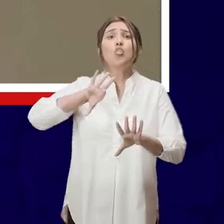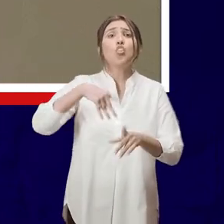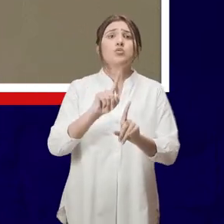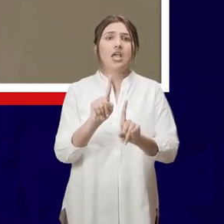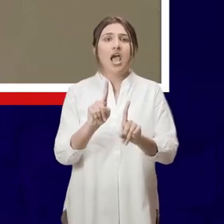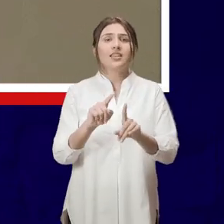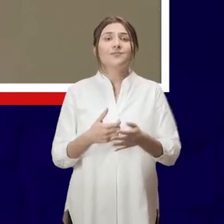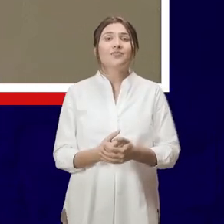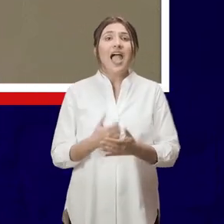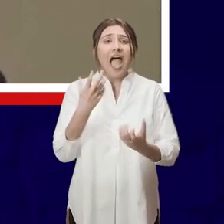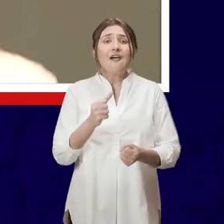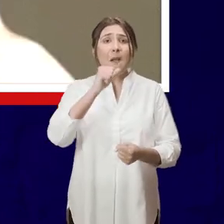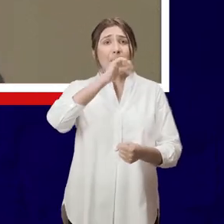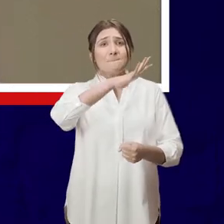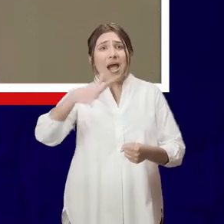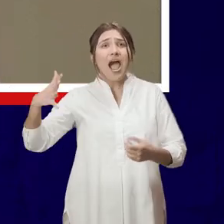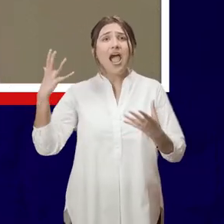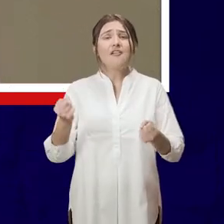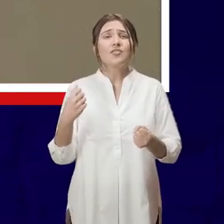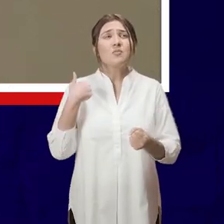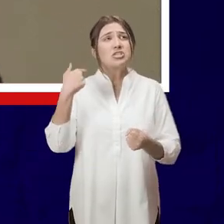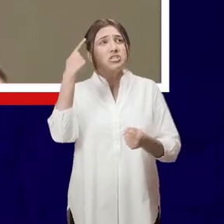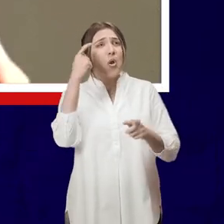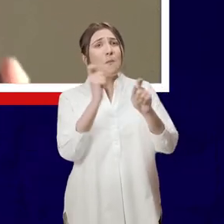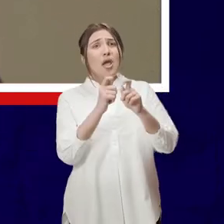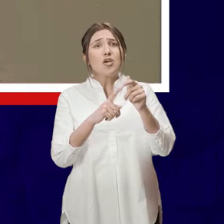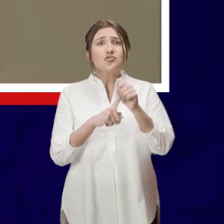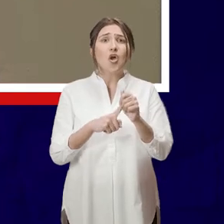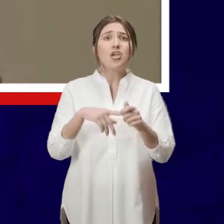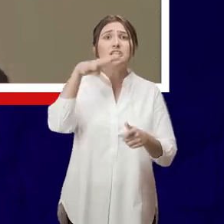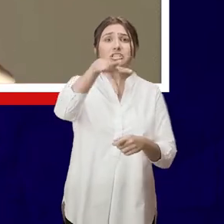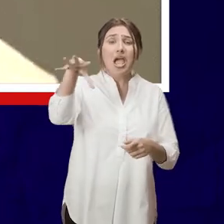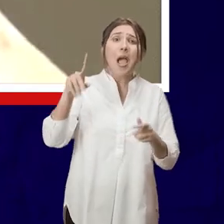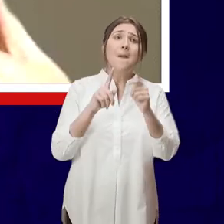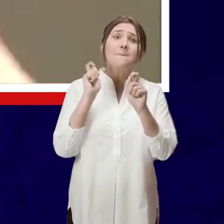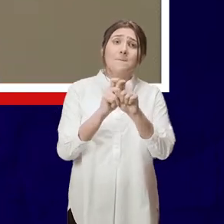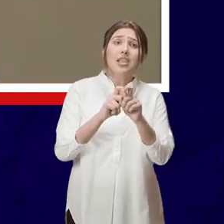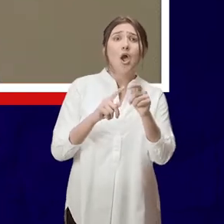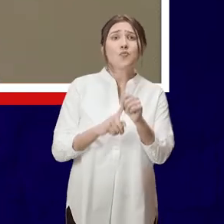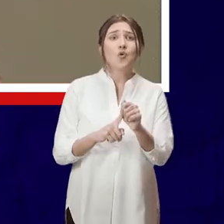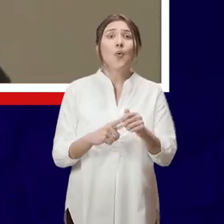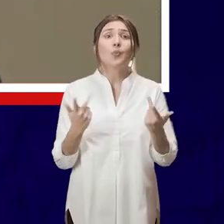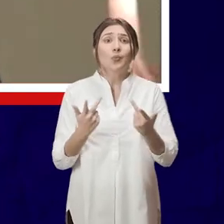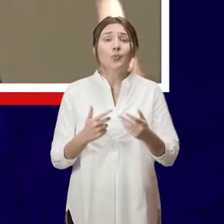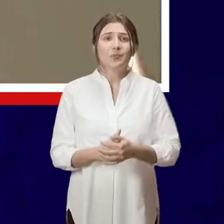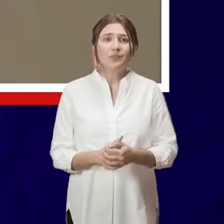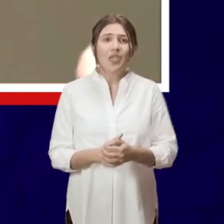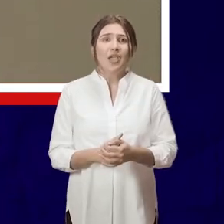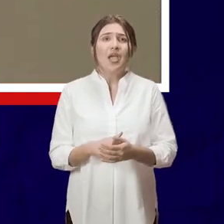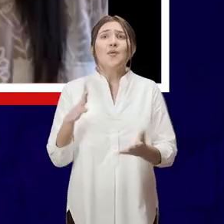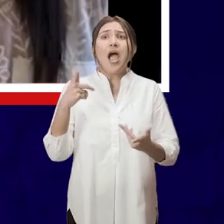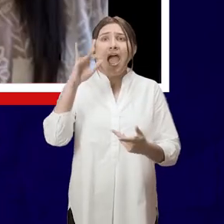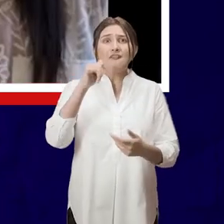always advocated building earthen platforms, because that means that, you know, they don't get washed